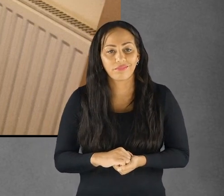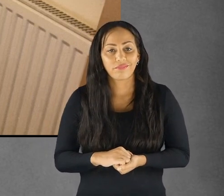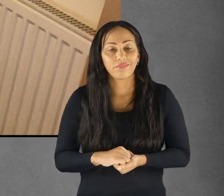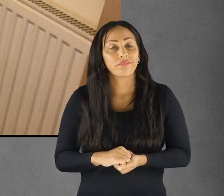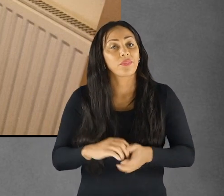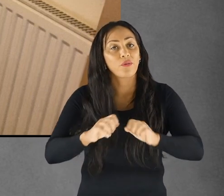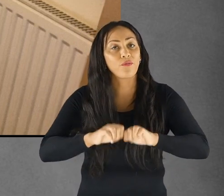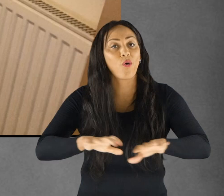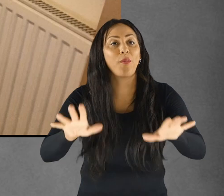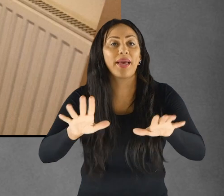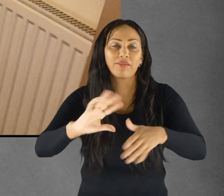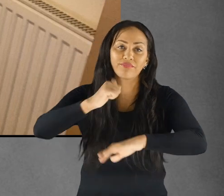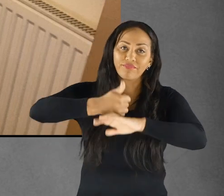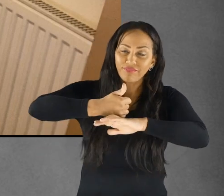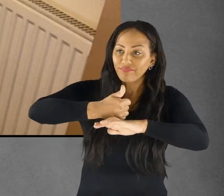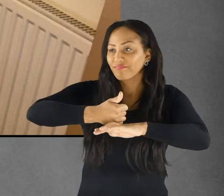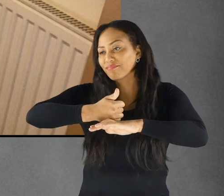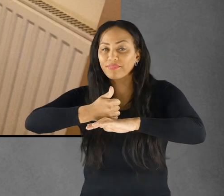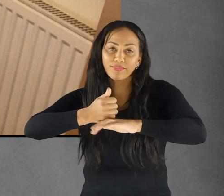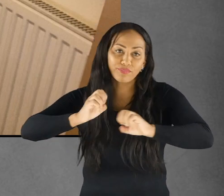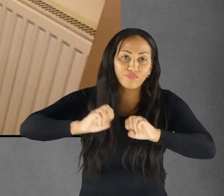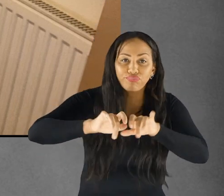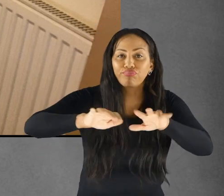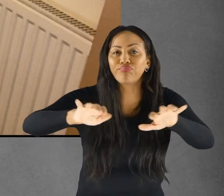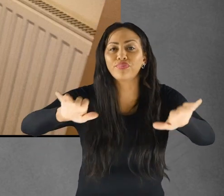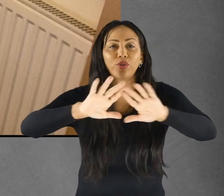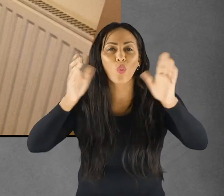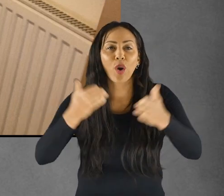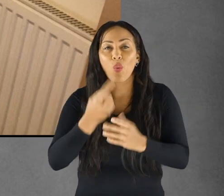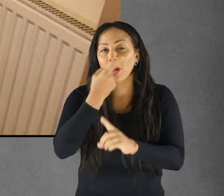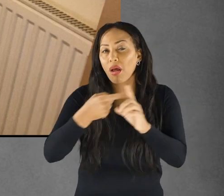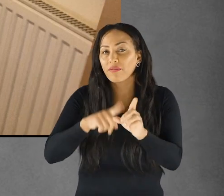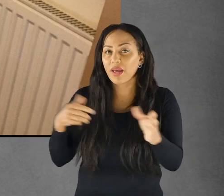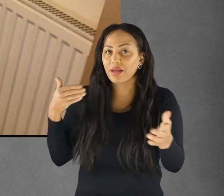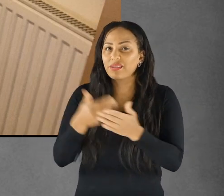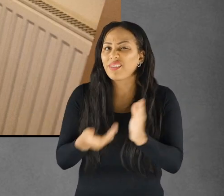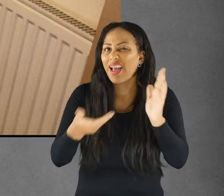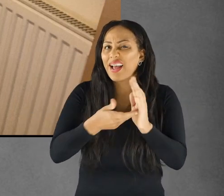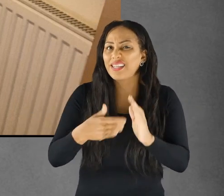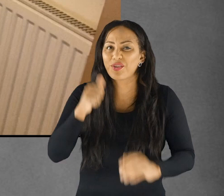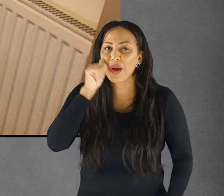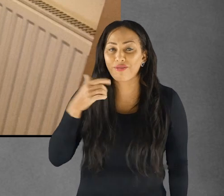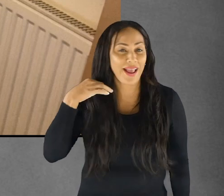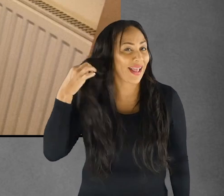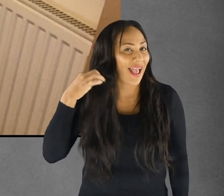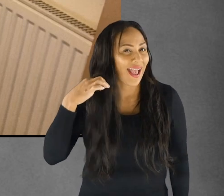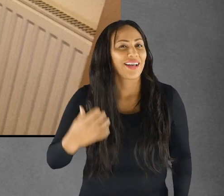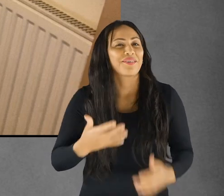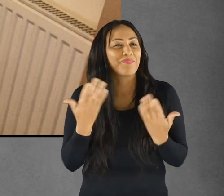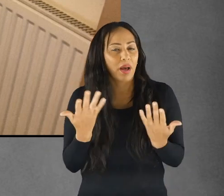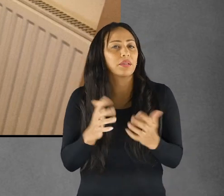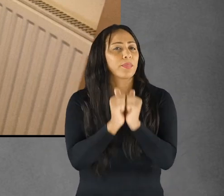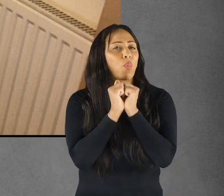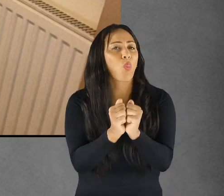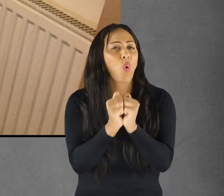Forming and launching the Onyx Collective to the world over the past year and a half has added to the grey of my hair. However, it